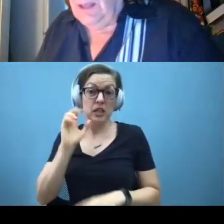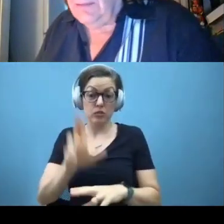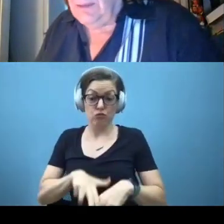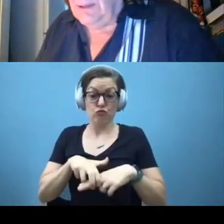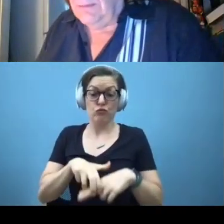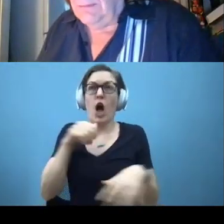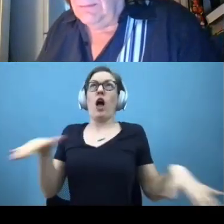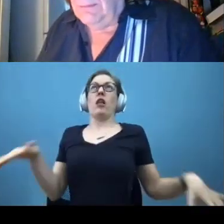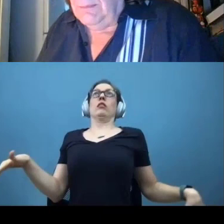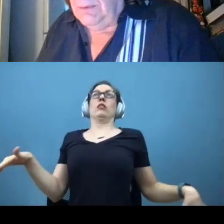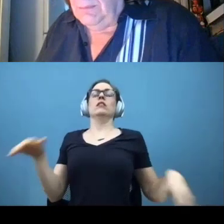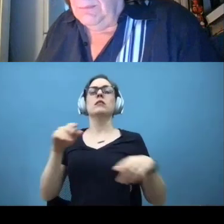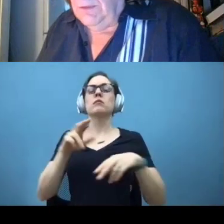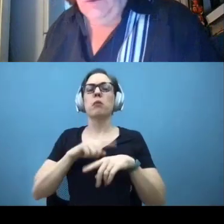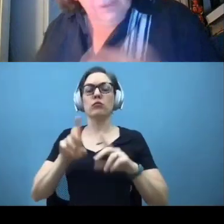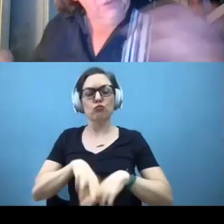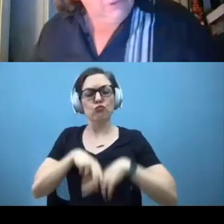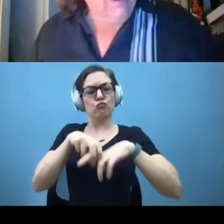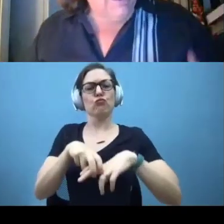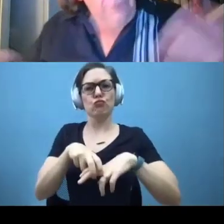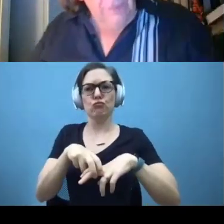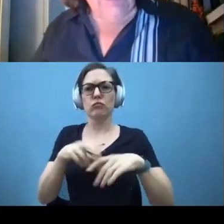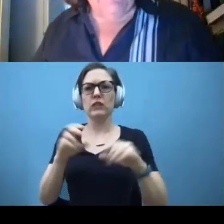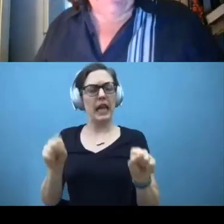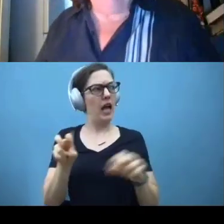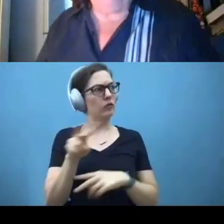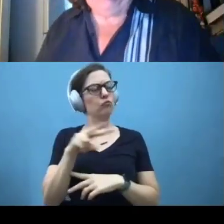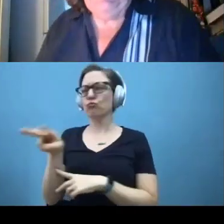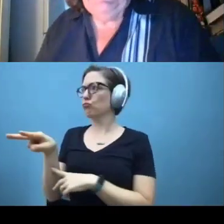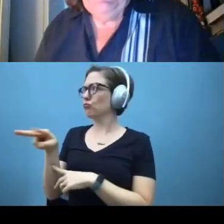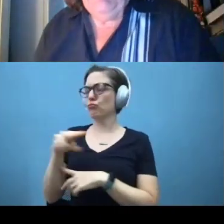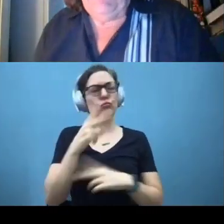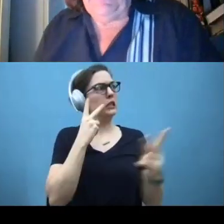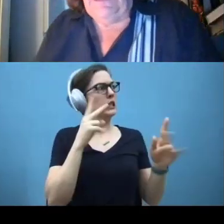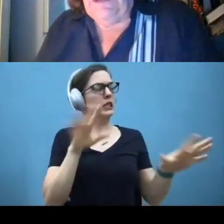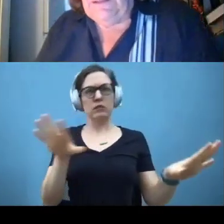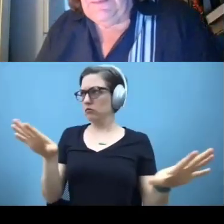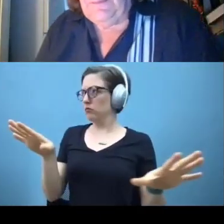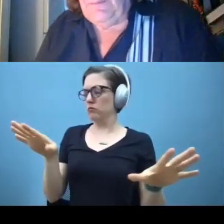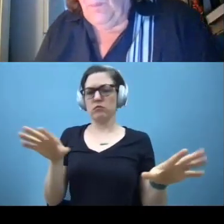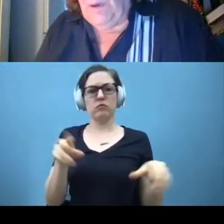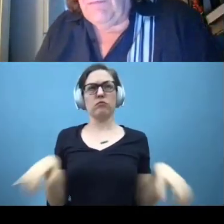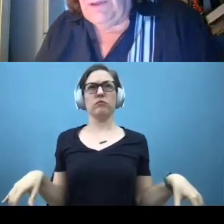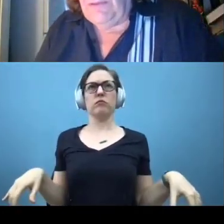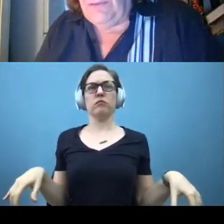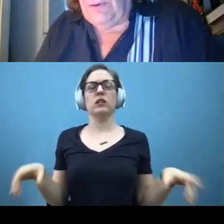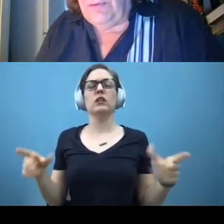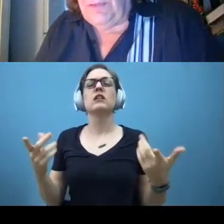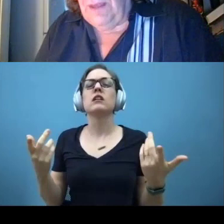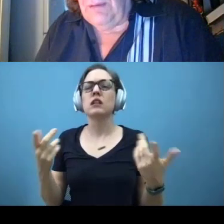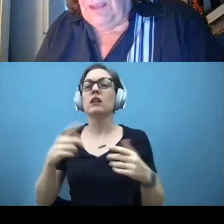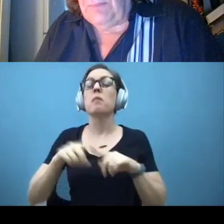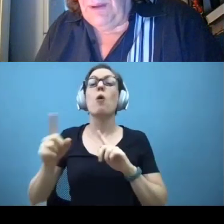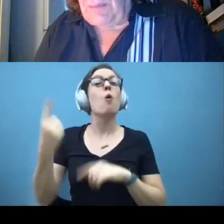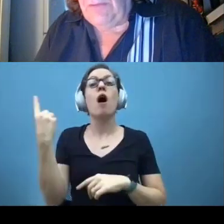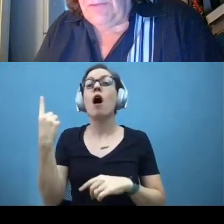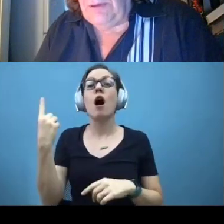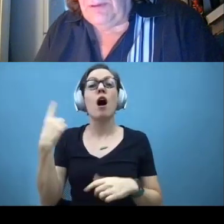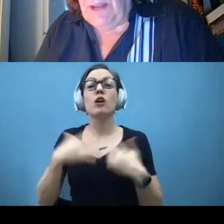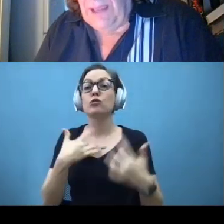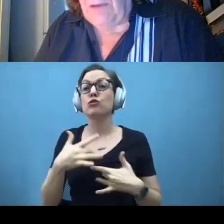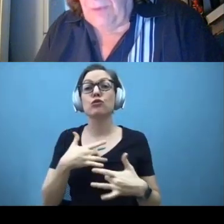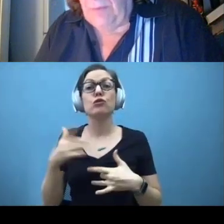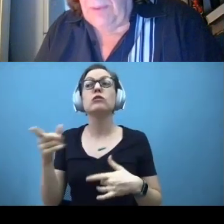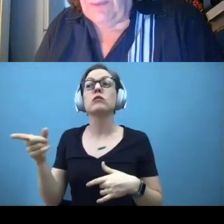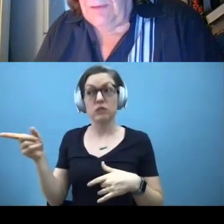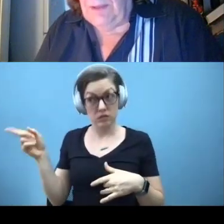You're less, you can look around, you can see what's happening. But one of the concerns that has been mentioned